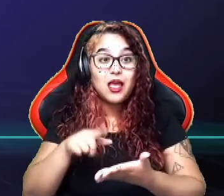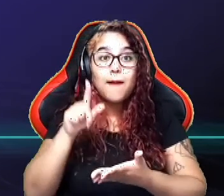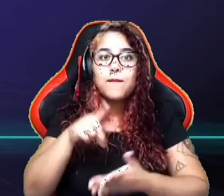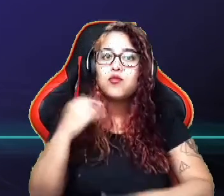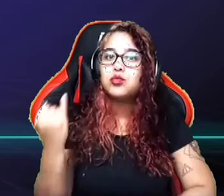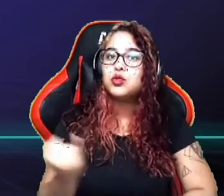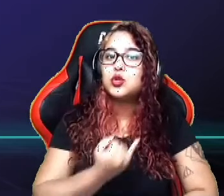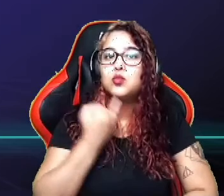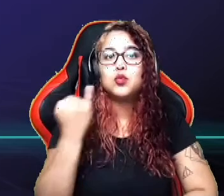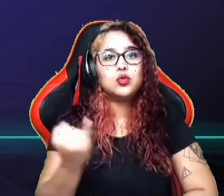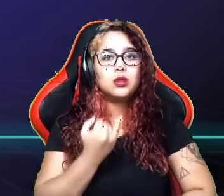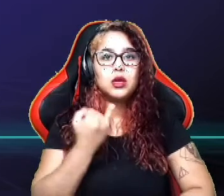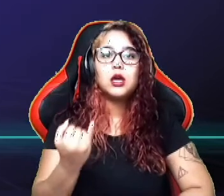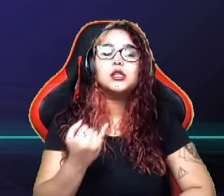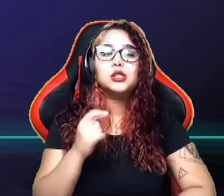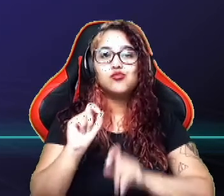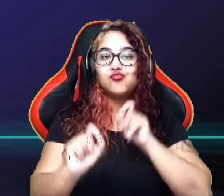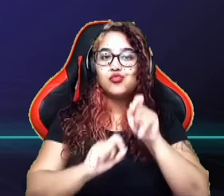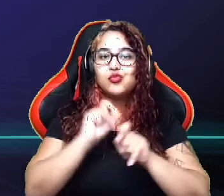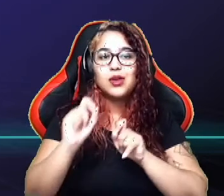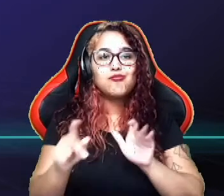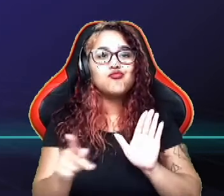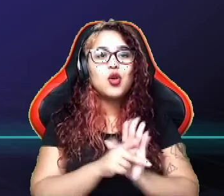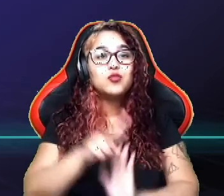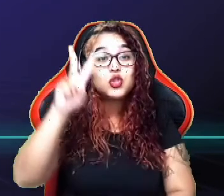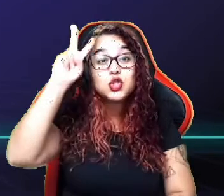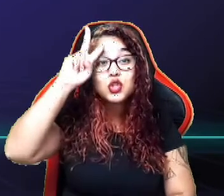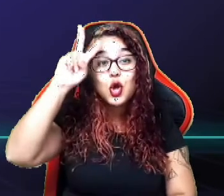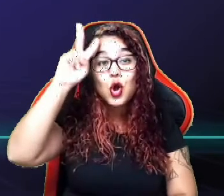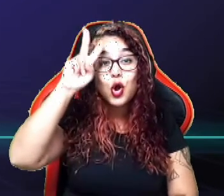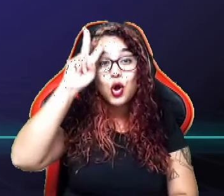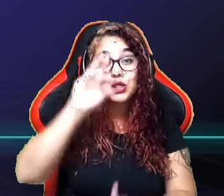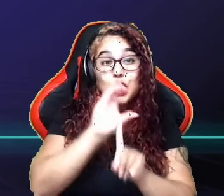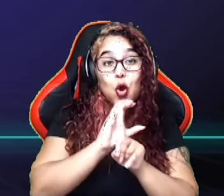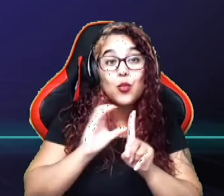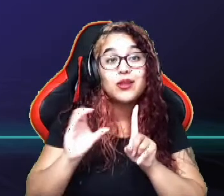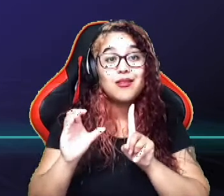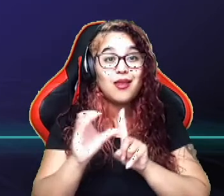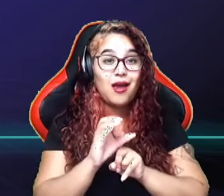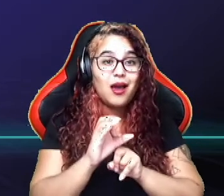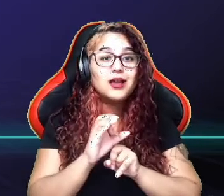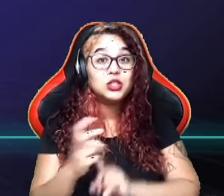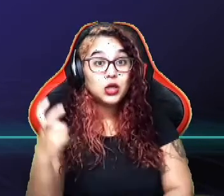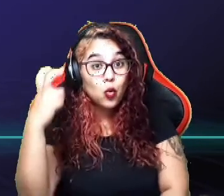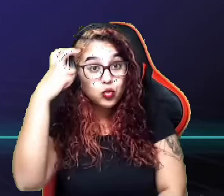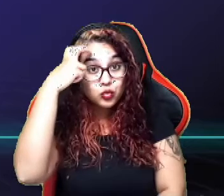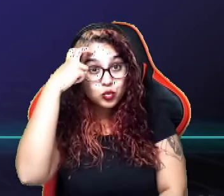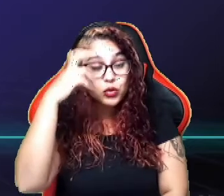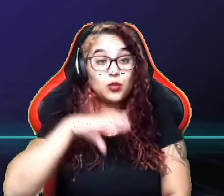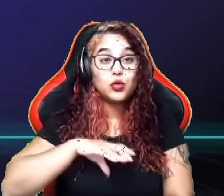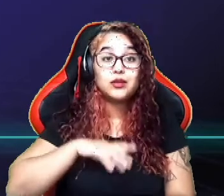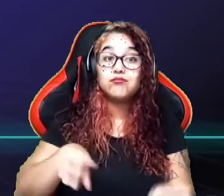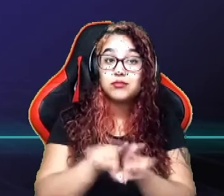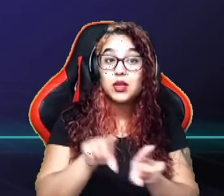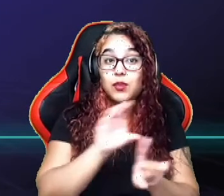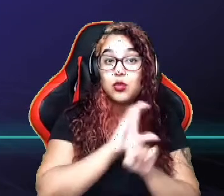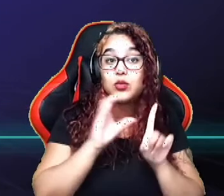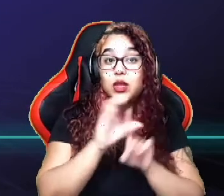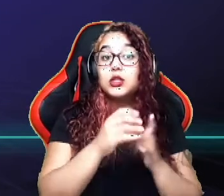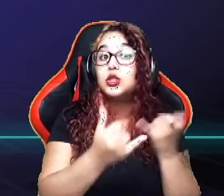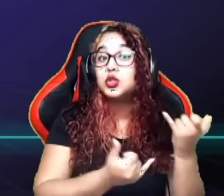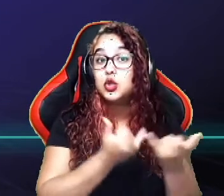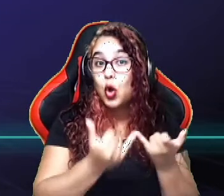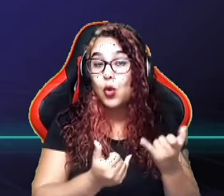record, not just for the tech community, but for the game developing community as well.